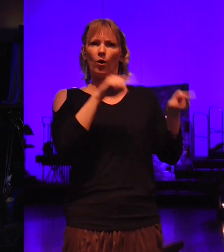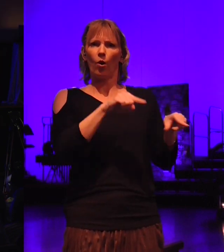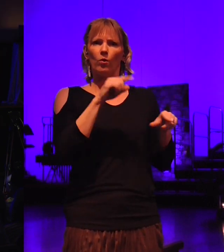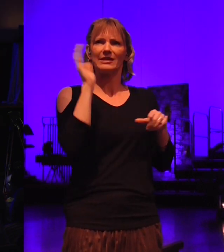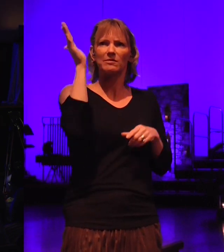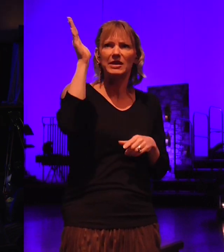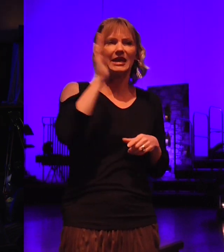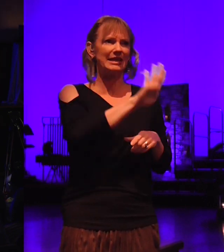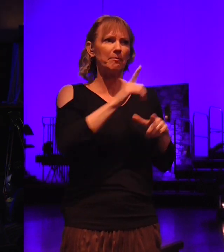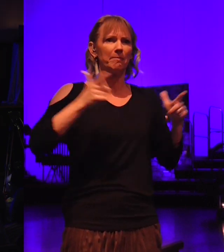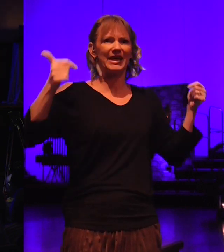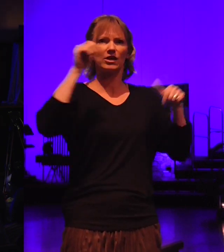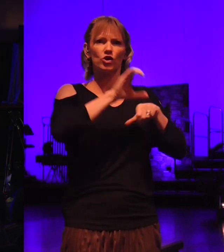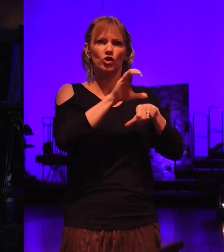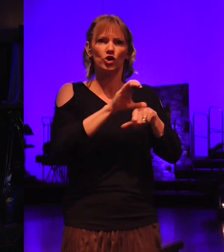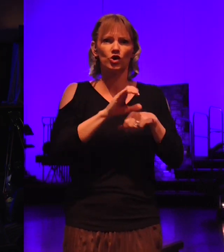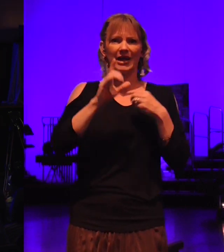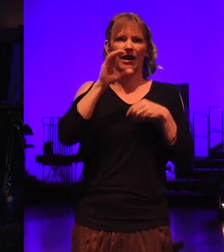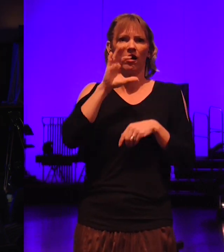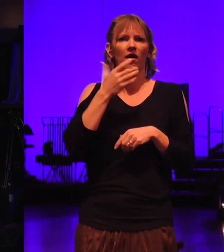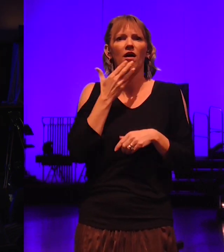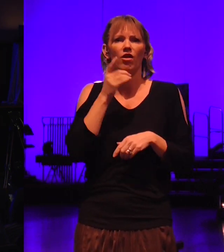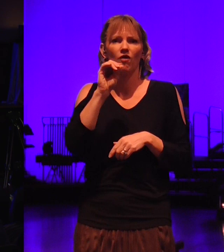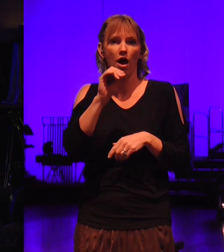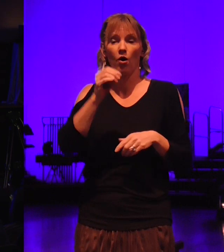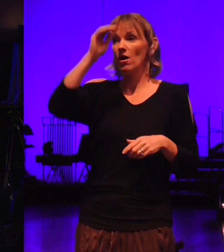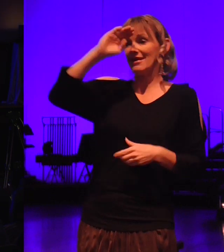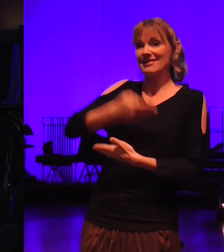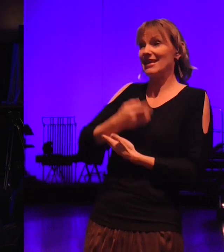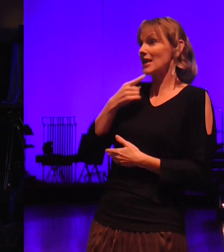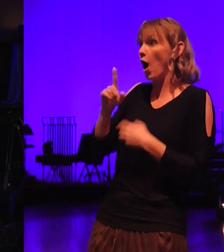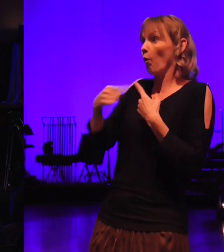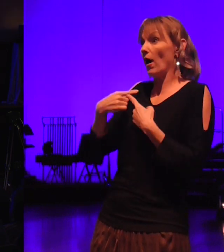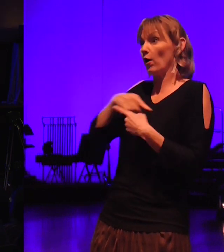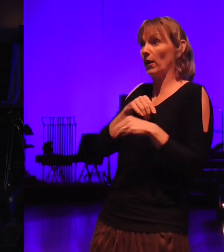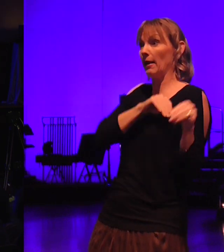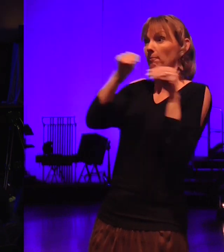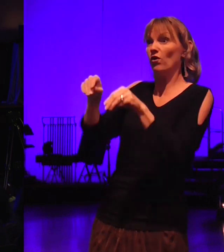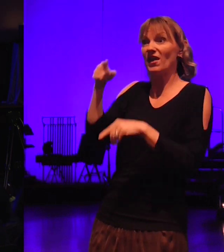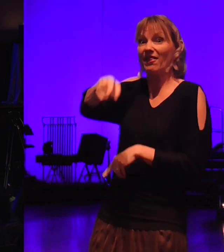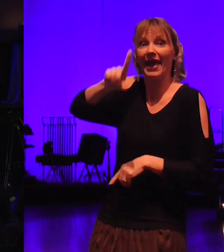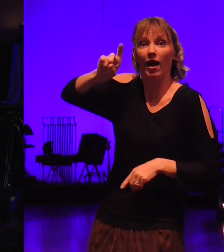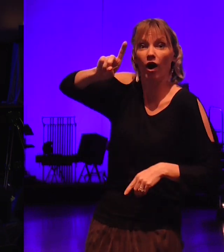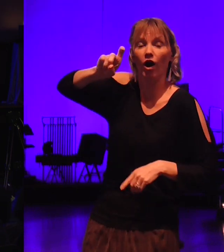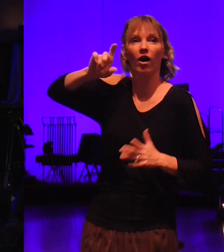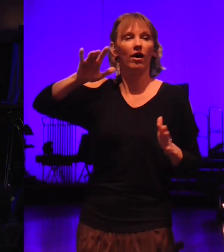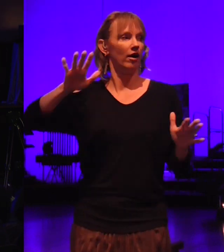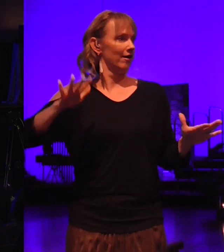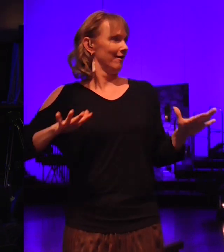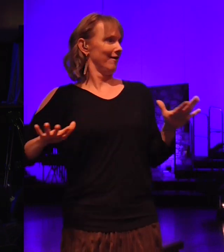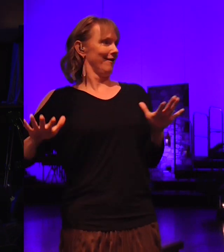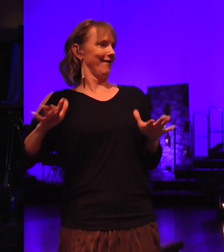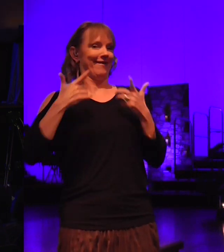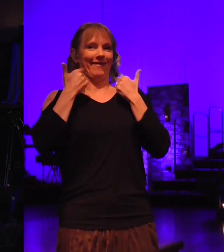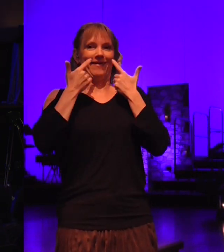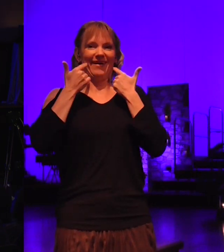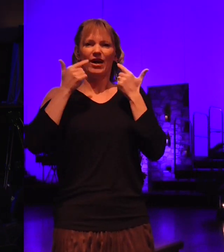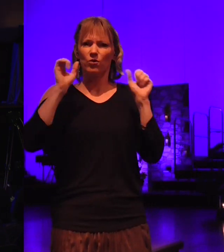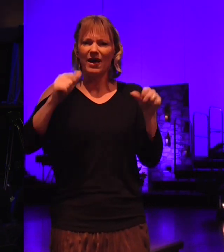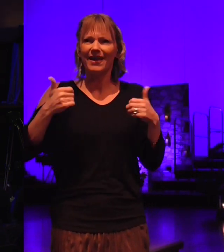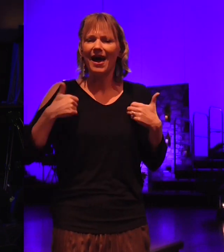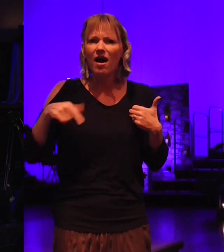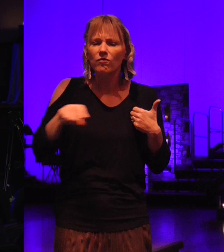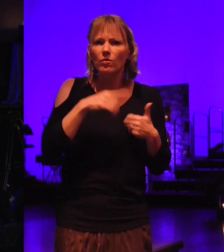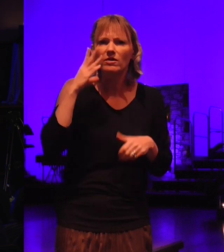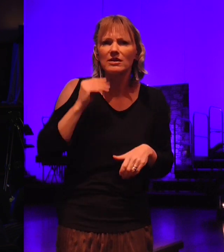his first response was, when are we moving there? And you can have those experiences in your life where